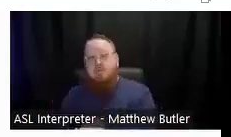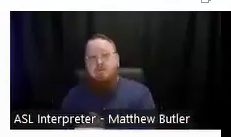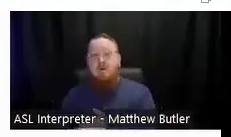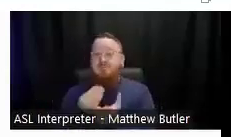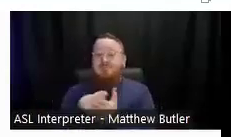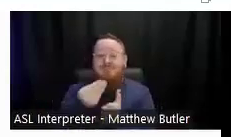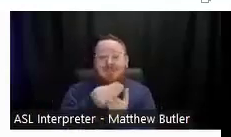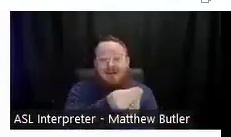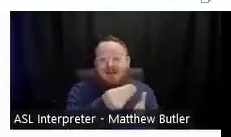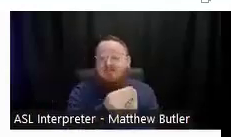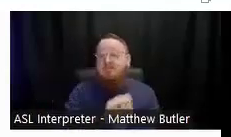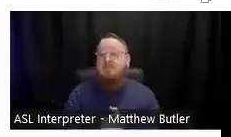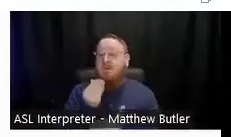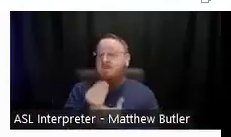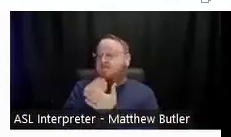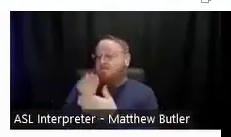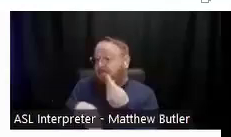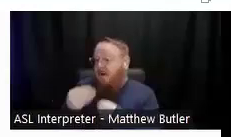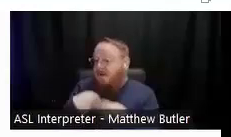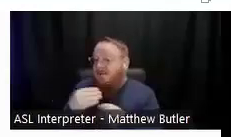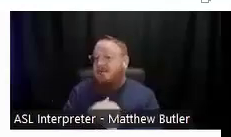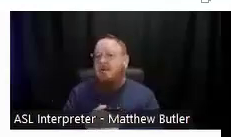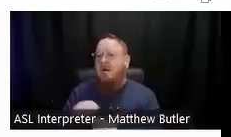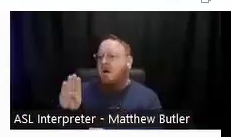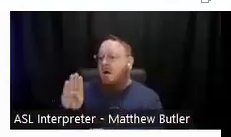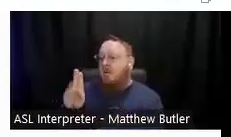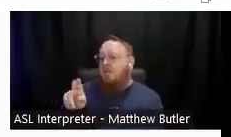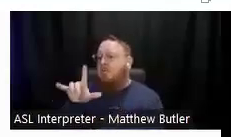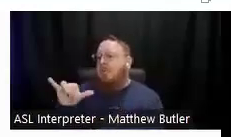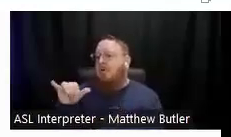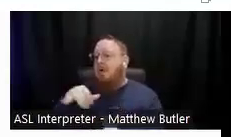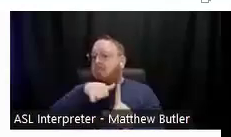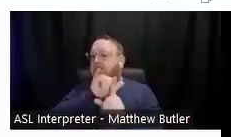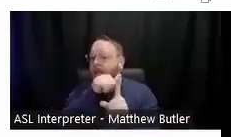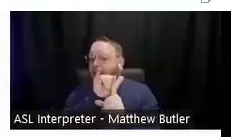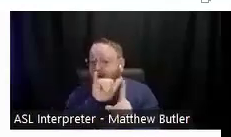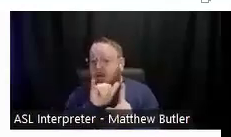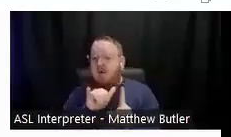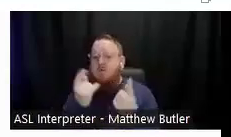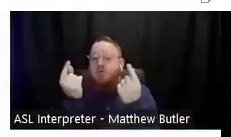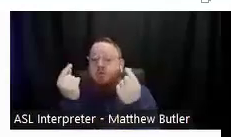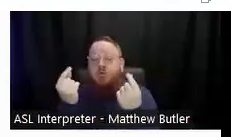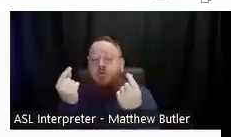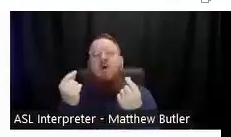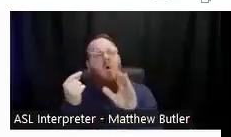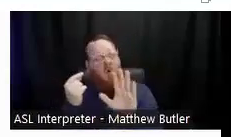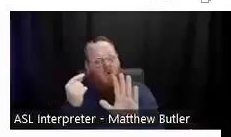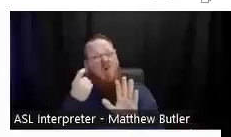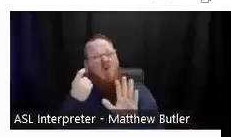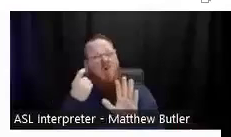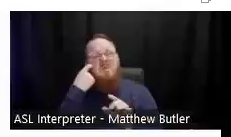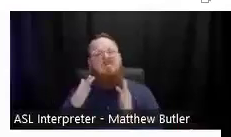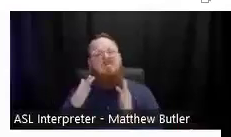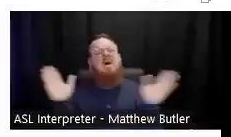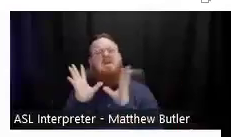do when you're bullied. Oh boy, I saw a situation the other day at a public meeting that was about